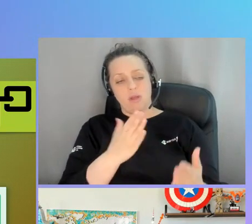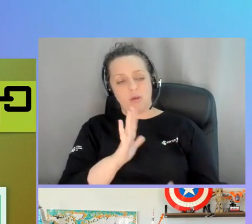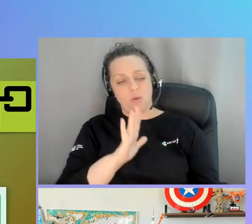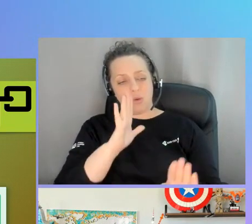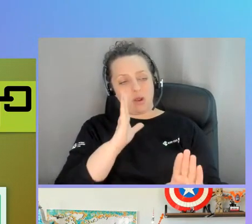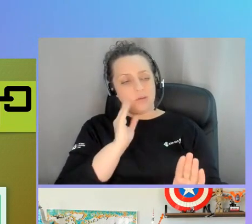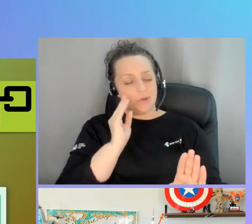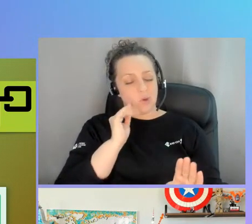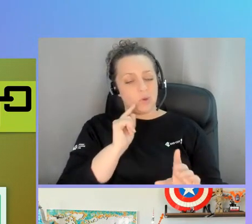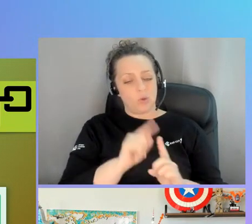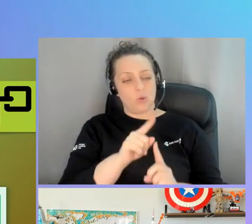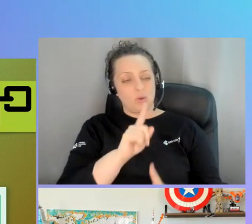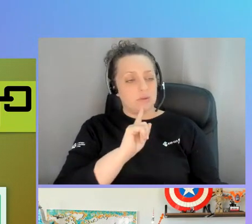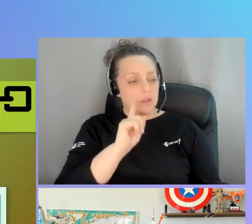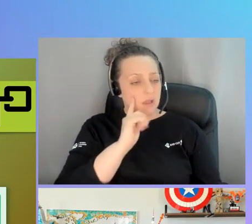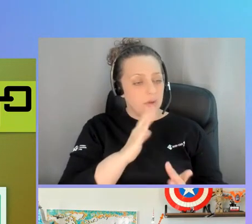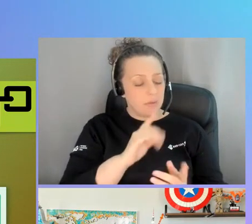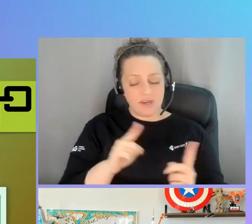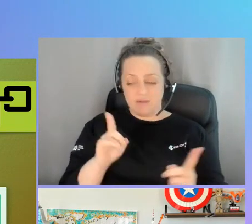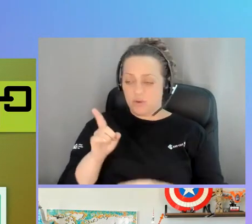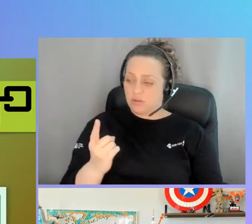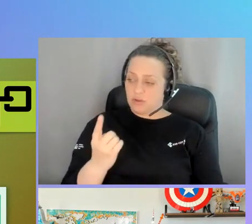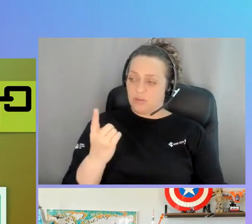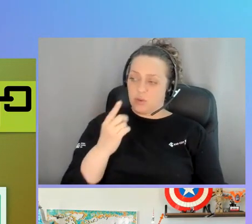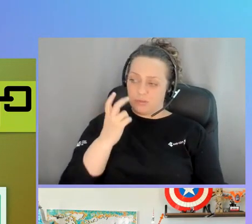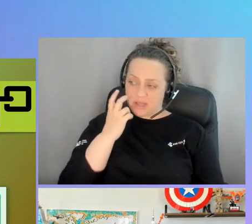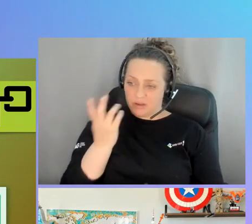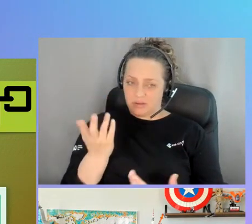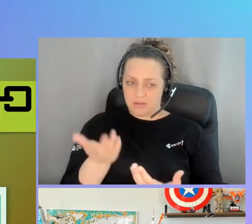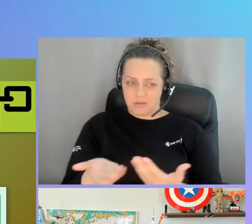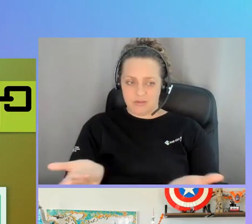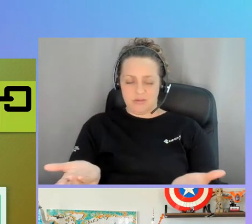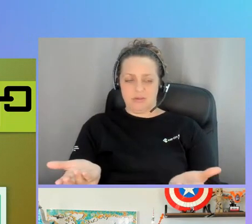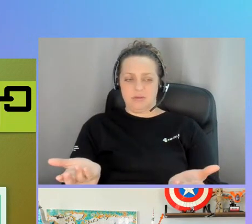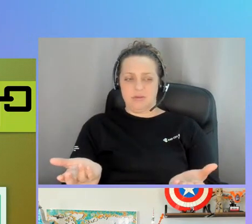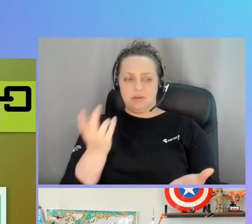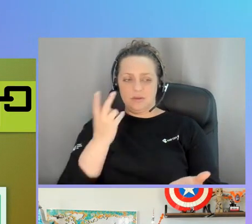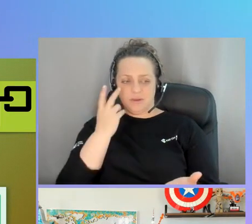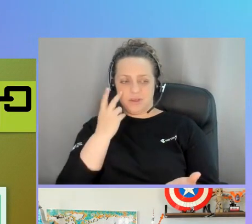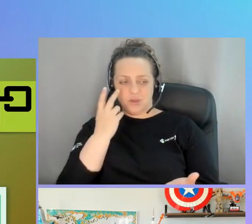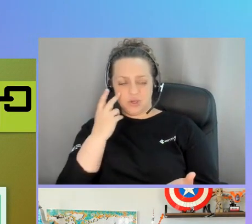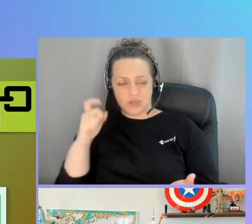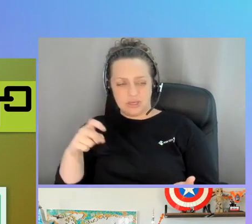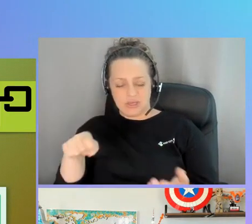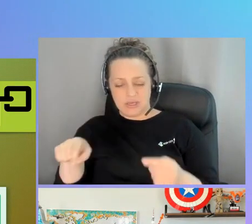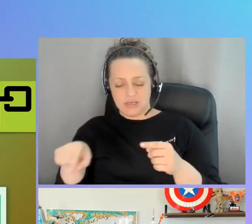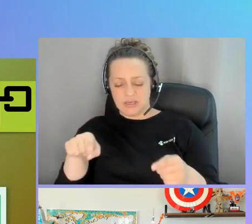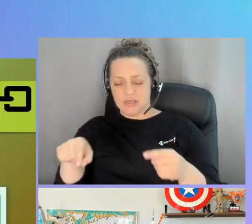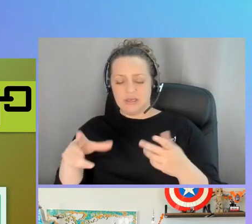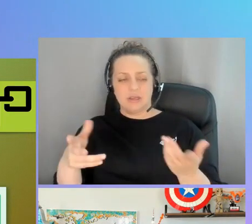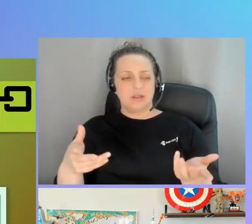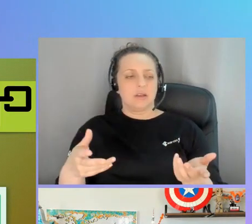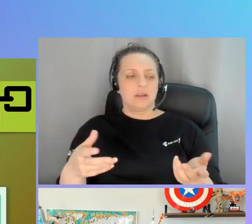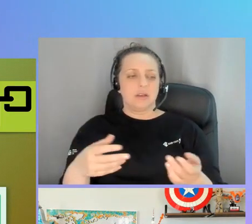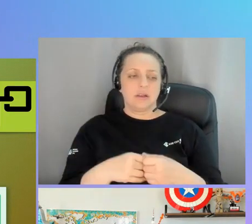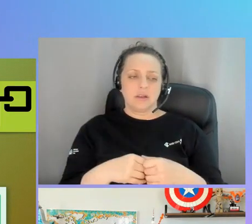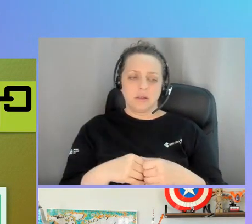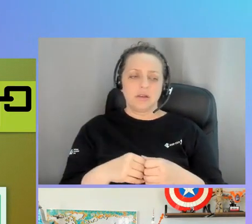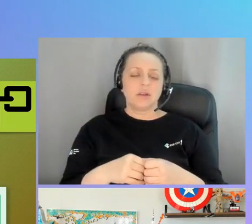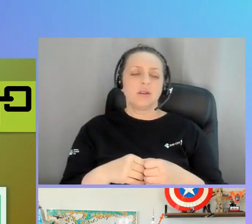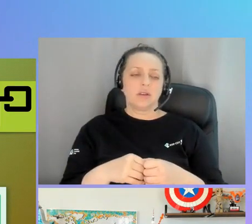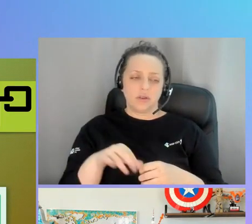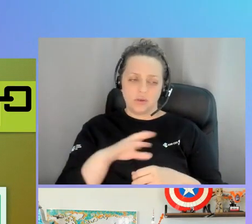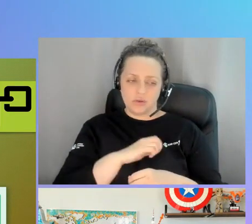experience to somebody who's deaf may differ from somebody who's blind, right? And making sure that your